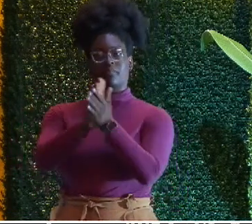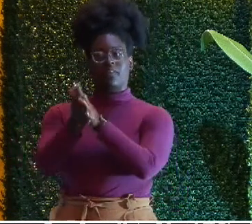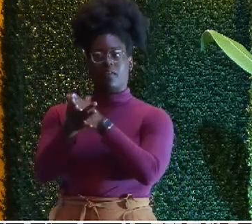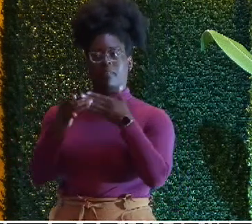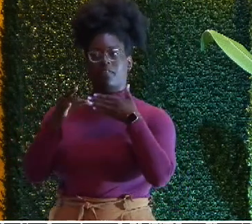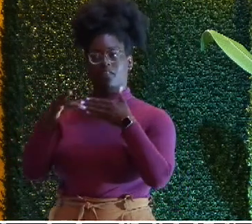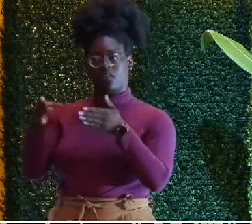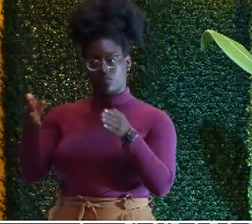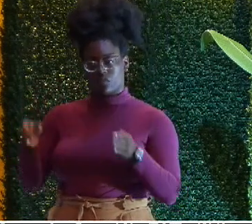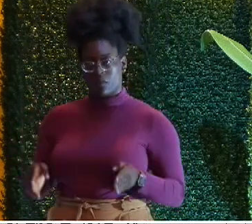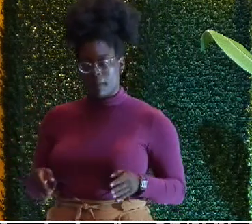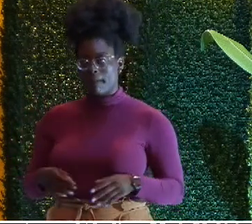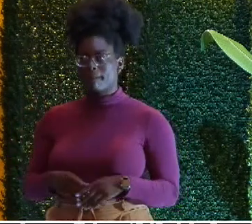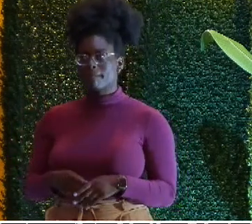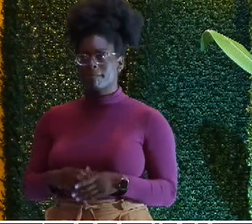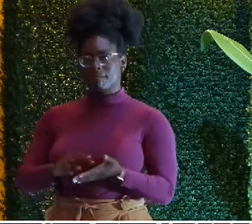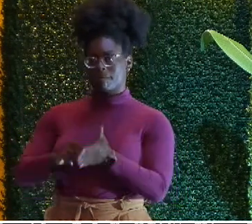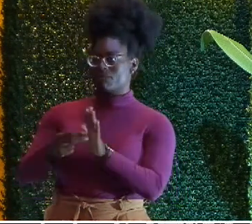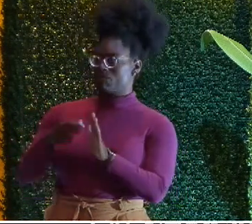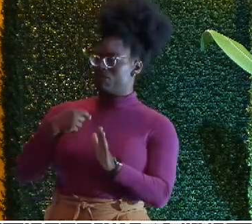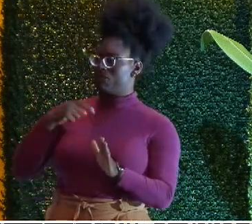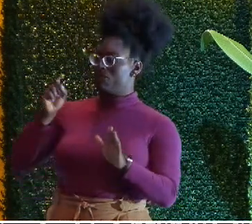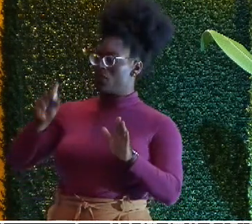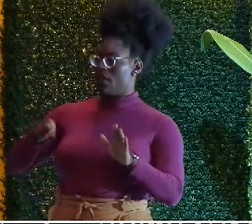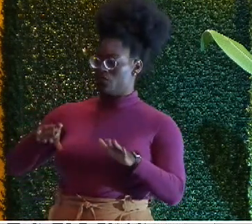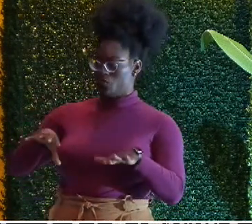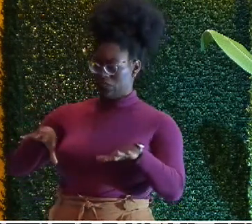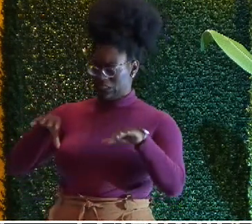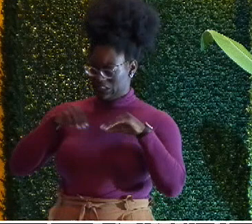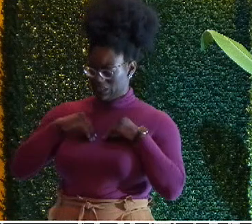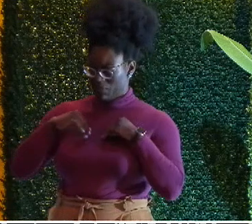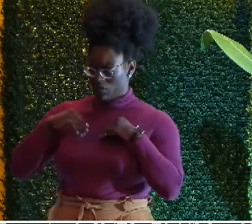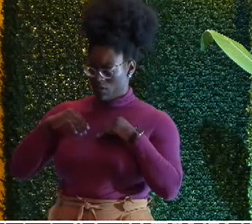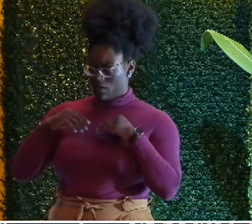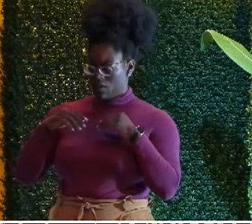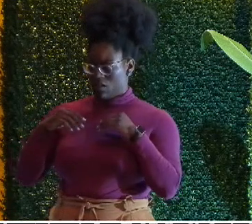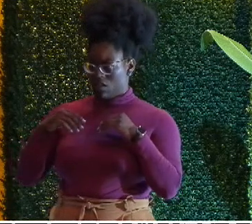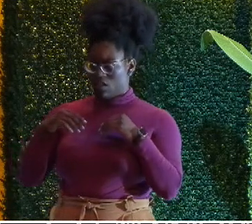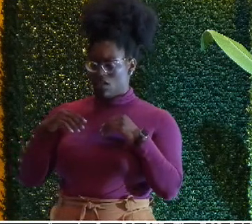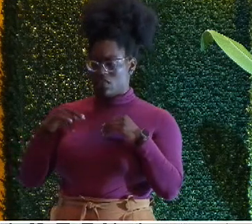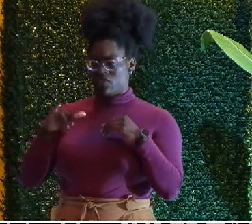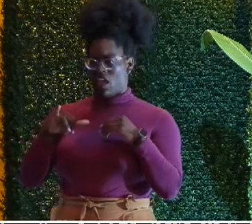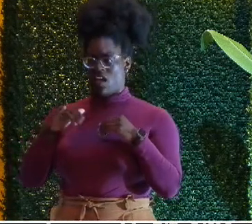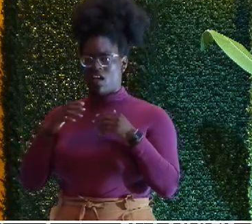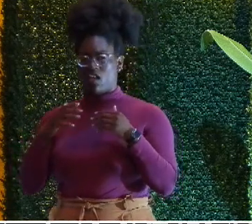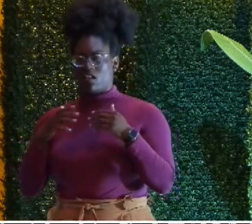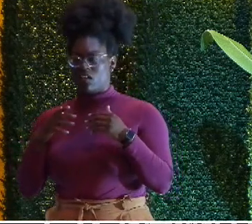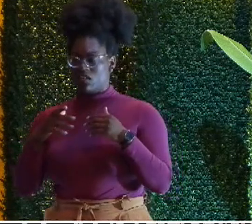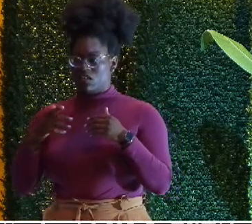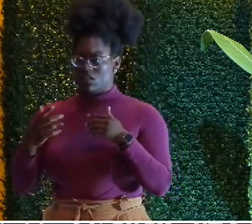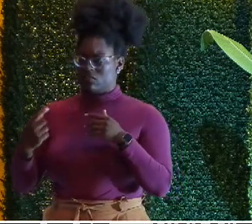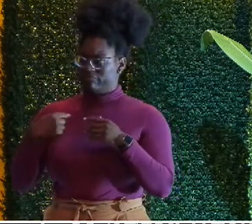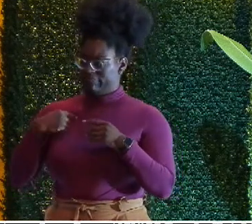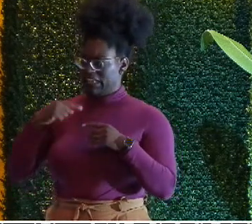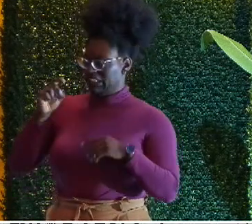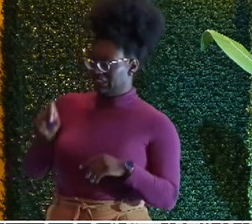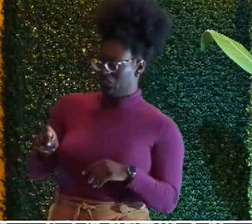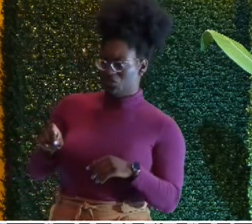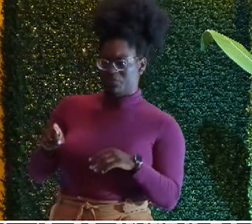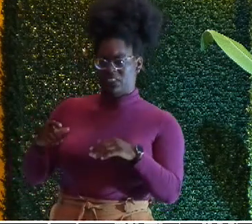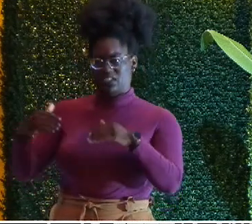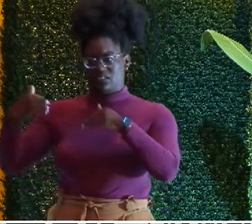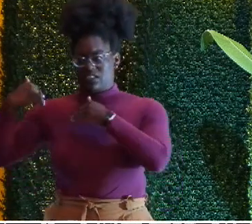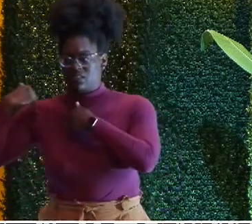the responsibility of being accountable. Responsibility. You can't be a leader if you ain't